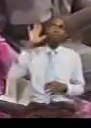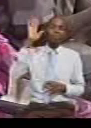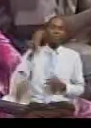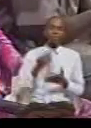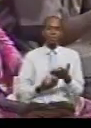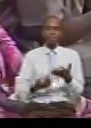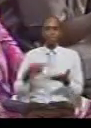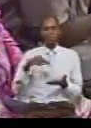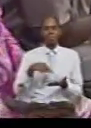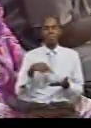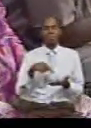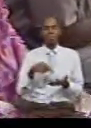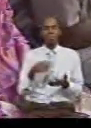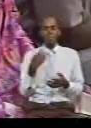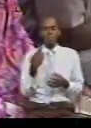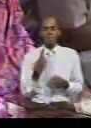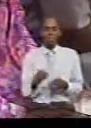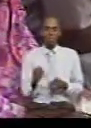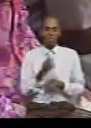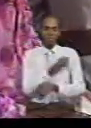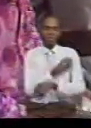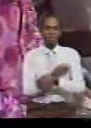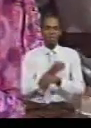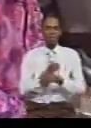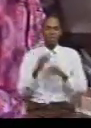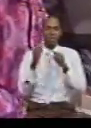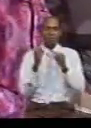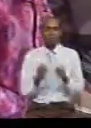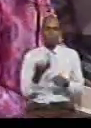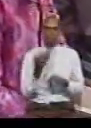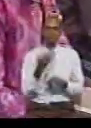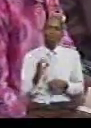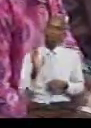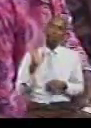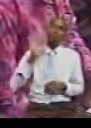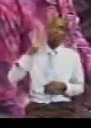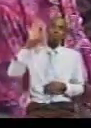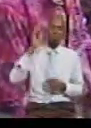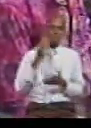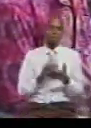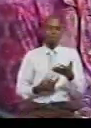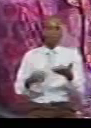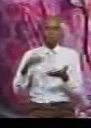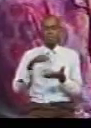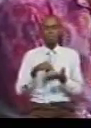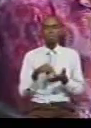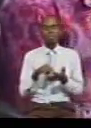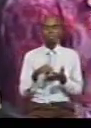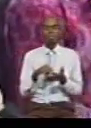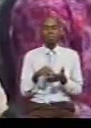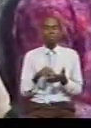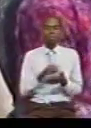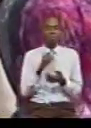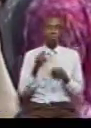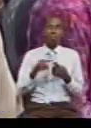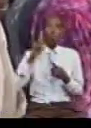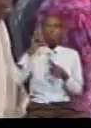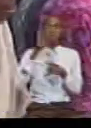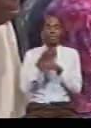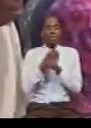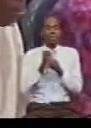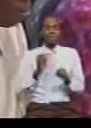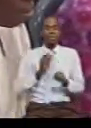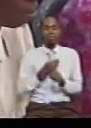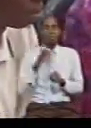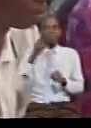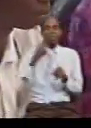resurrection. The strengthening power of his resurrection. When he saves us, he